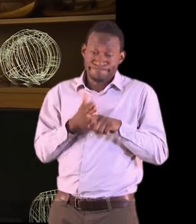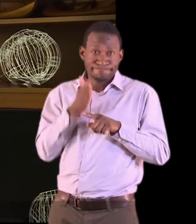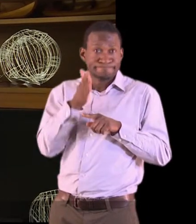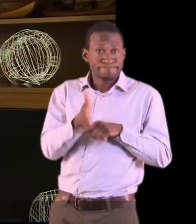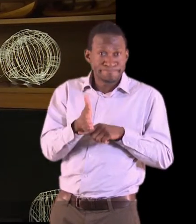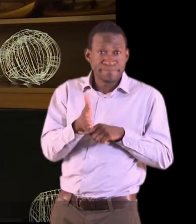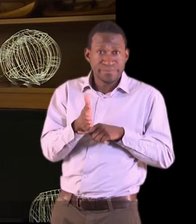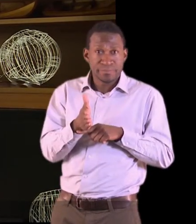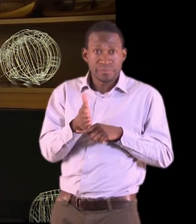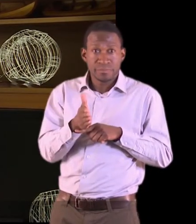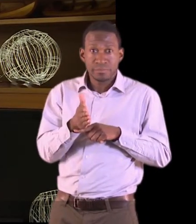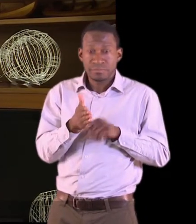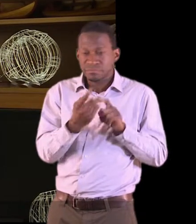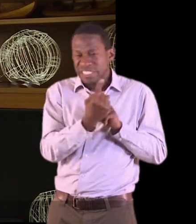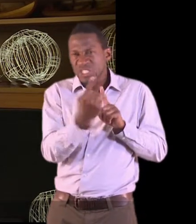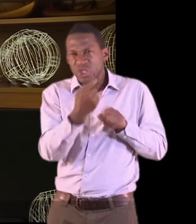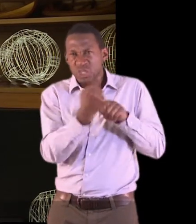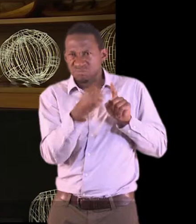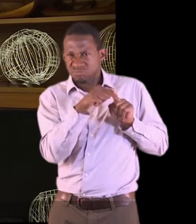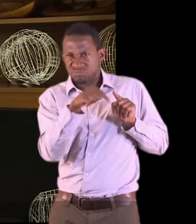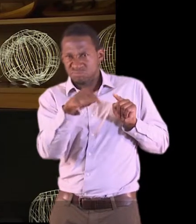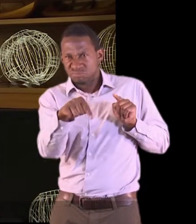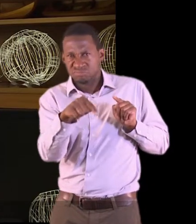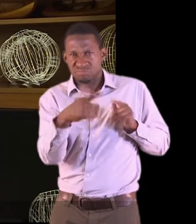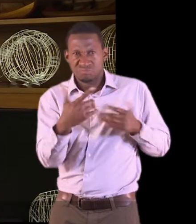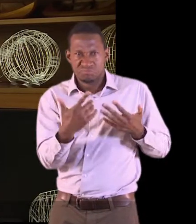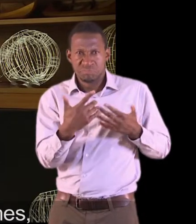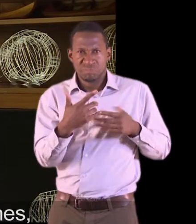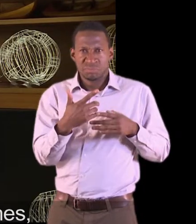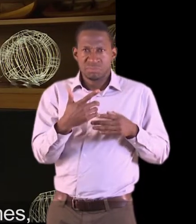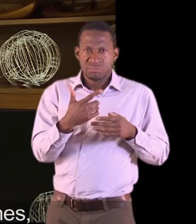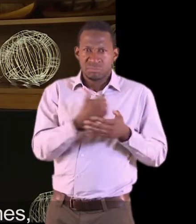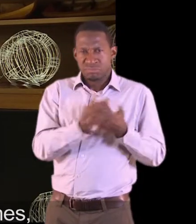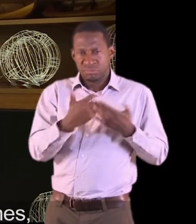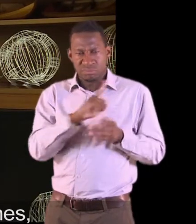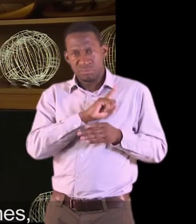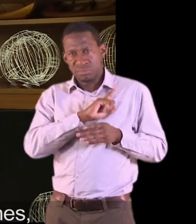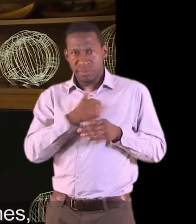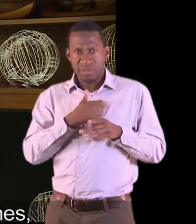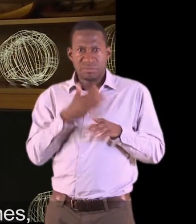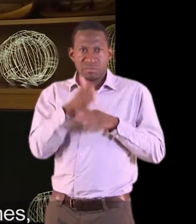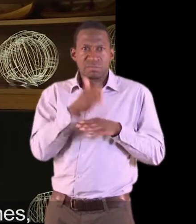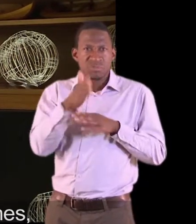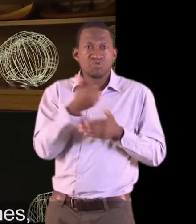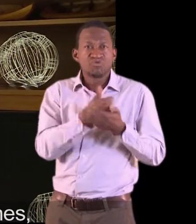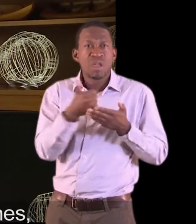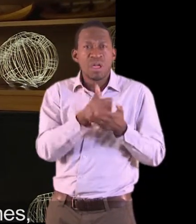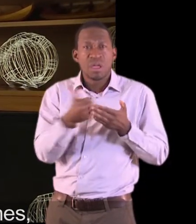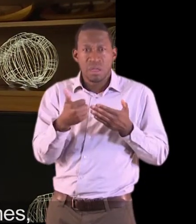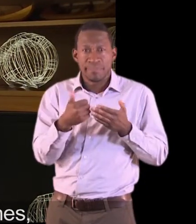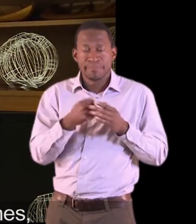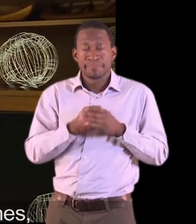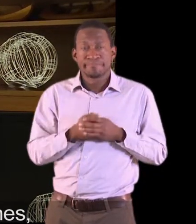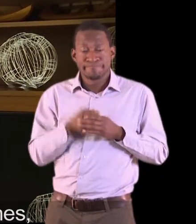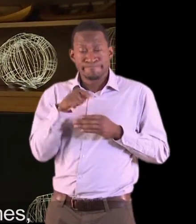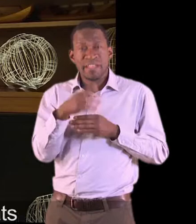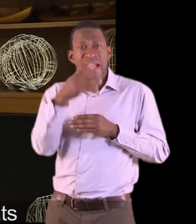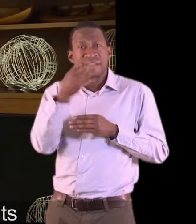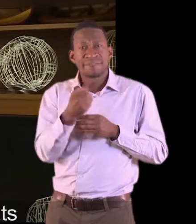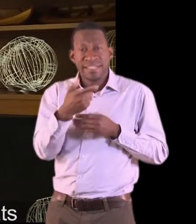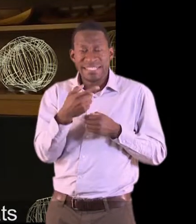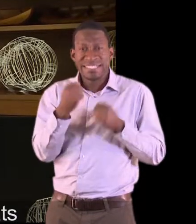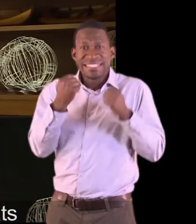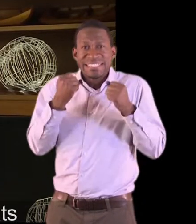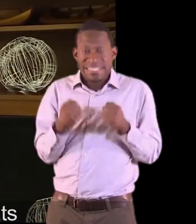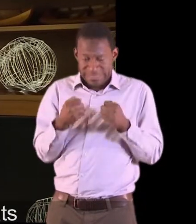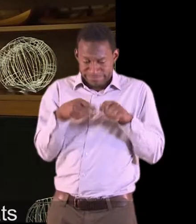And then you went into the church itself, and each of the churches, because we did it regularly, we